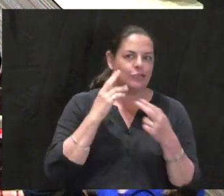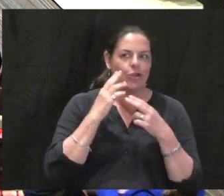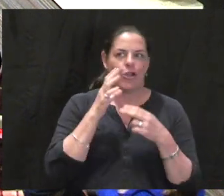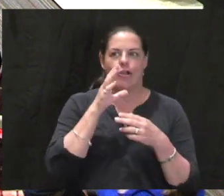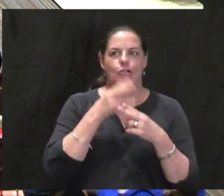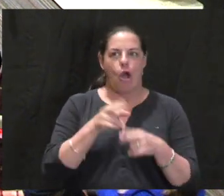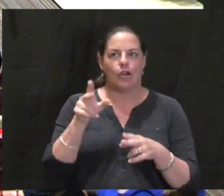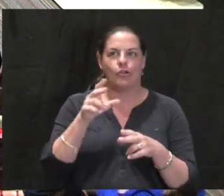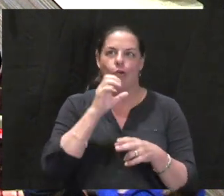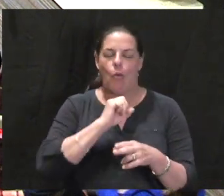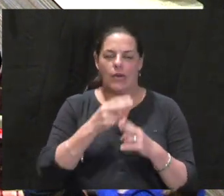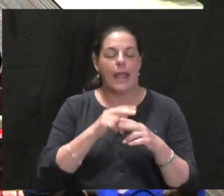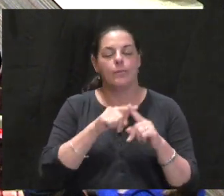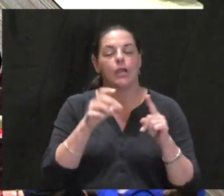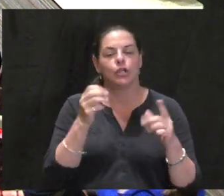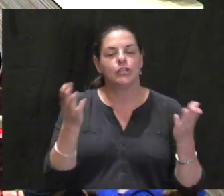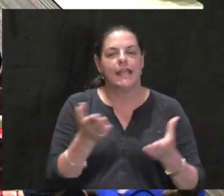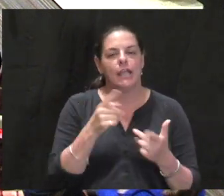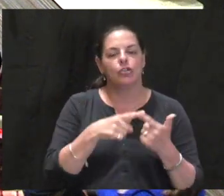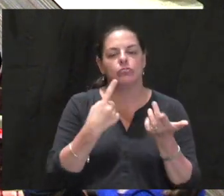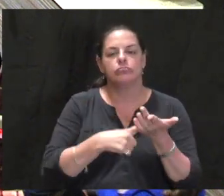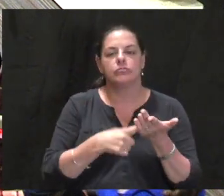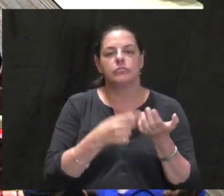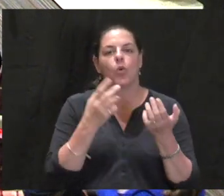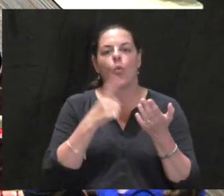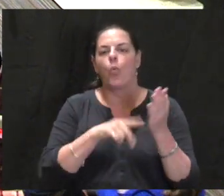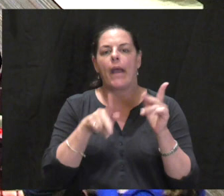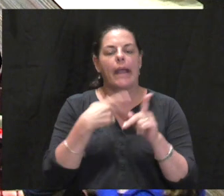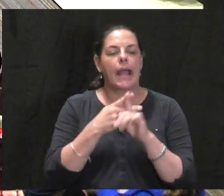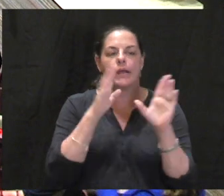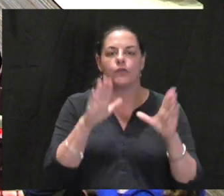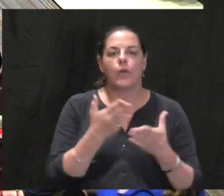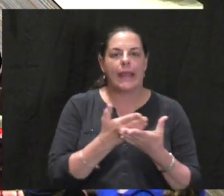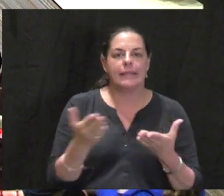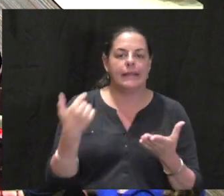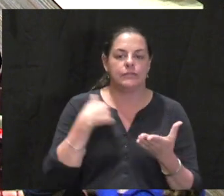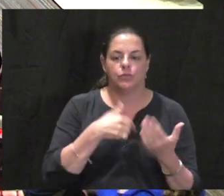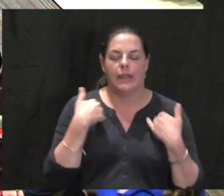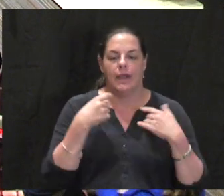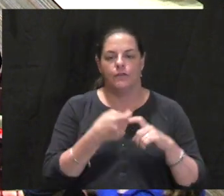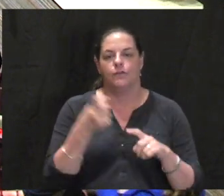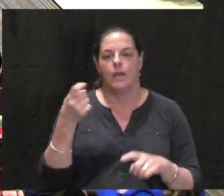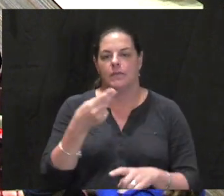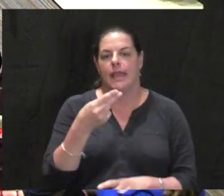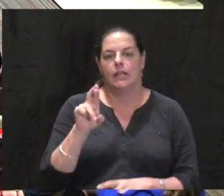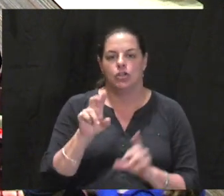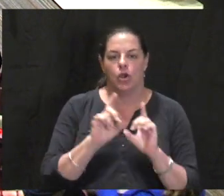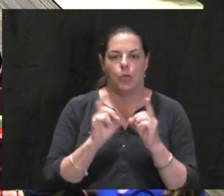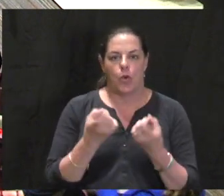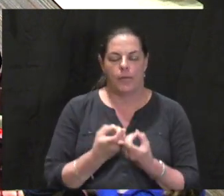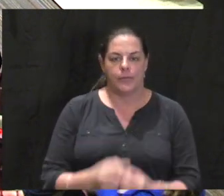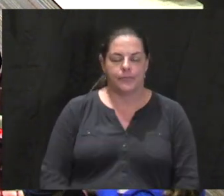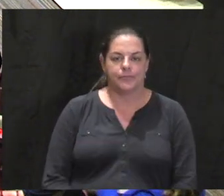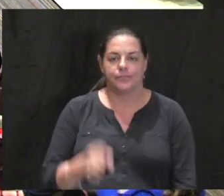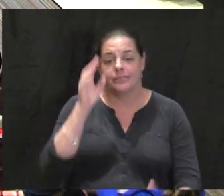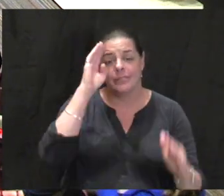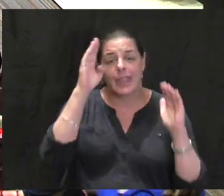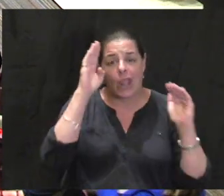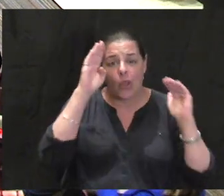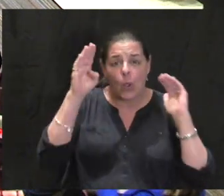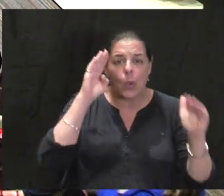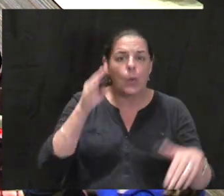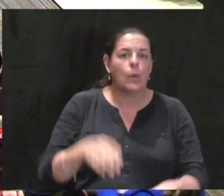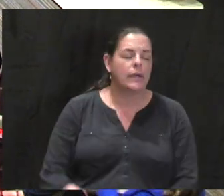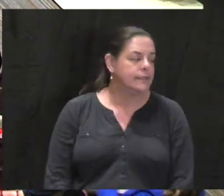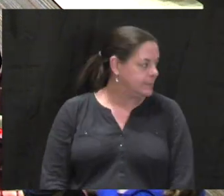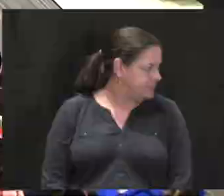everyone. I am Brooke Denard Rosser. I'm excited to be here. Thank you all for coming out. I'm going to talk a little bit